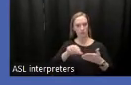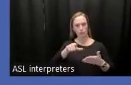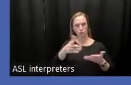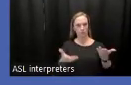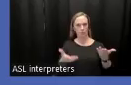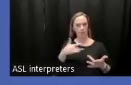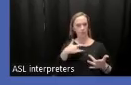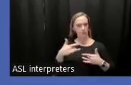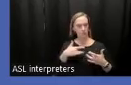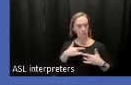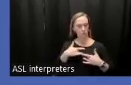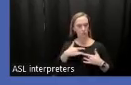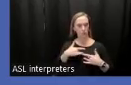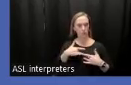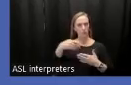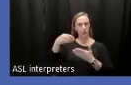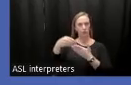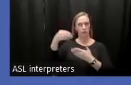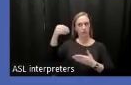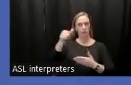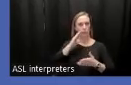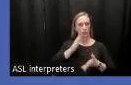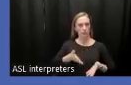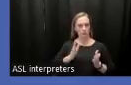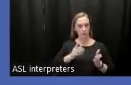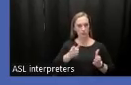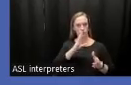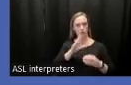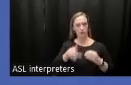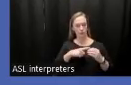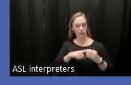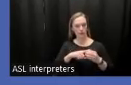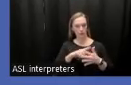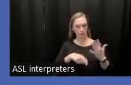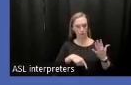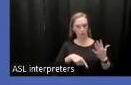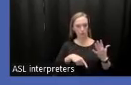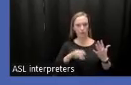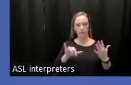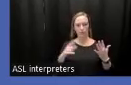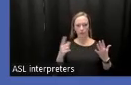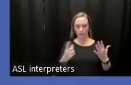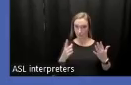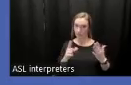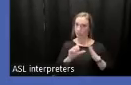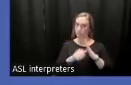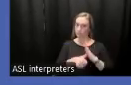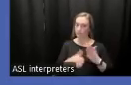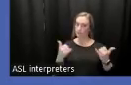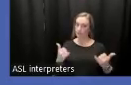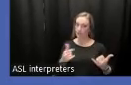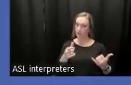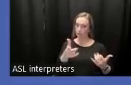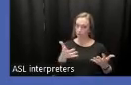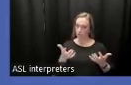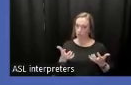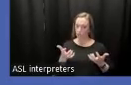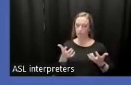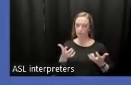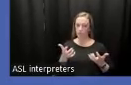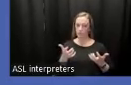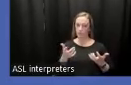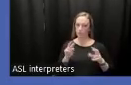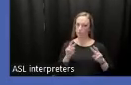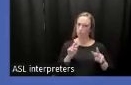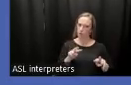the funder will allow you to talk about those. That's something, especially now, that you want to watch and